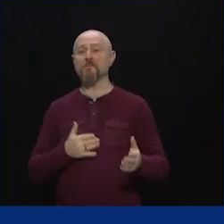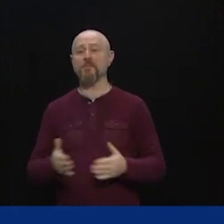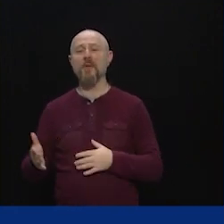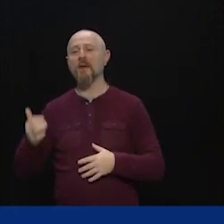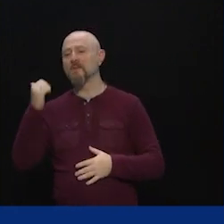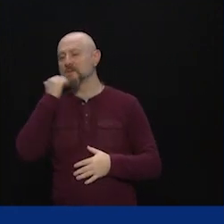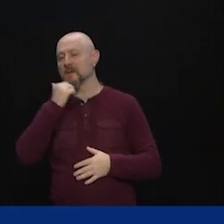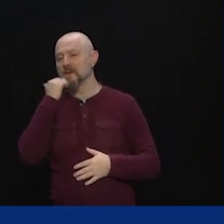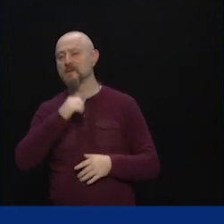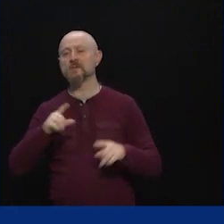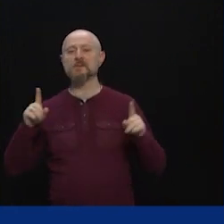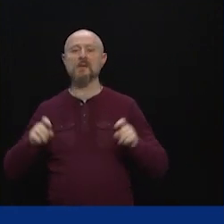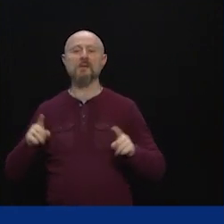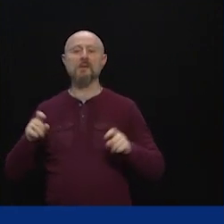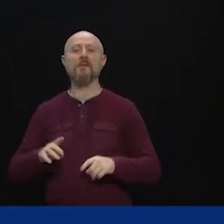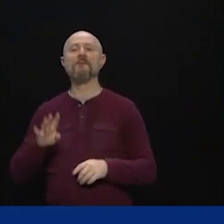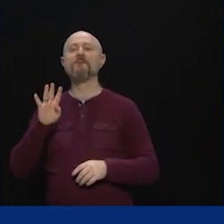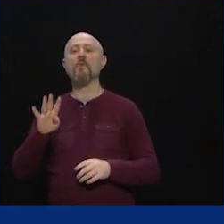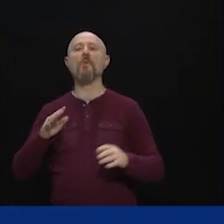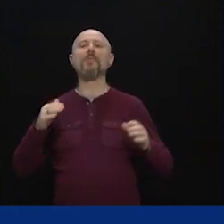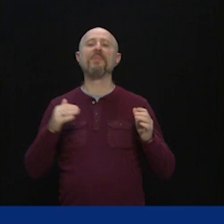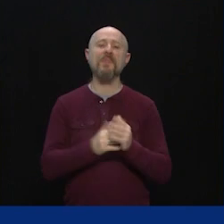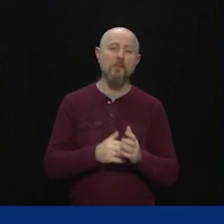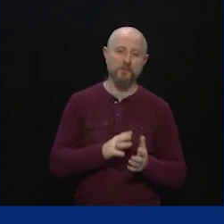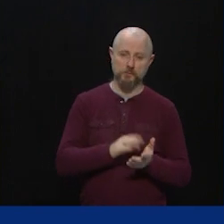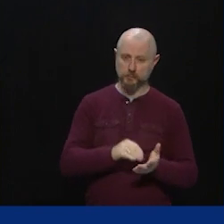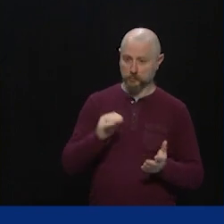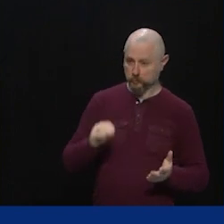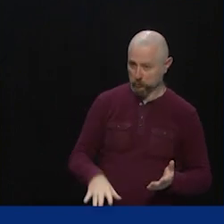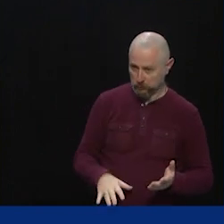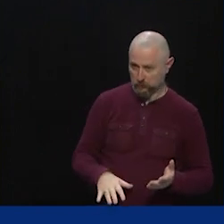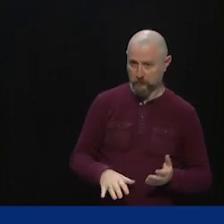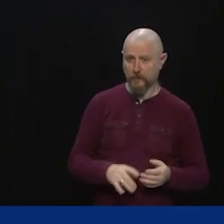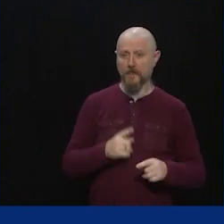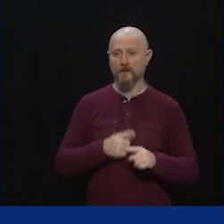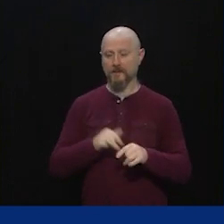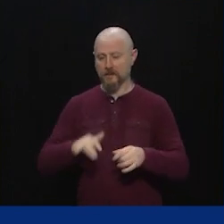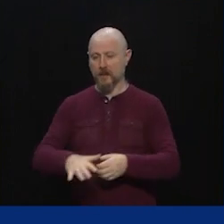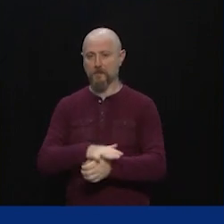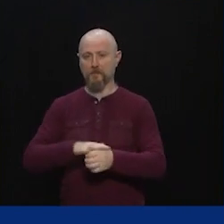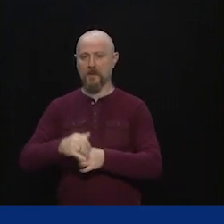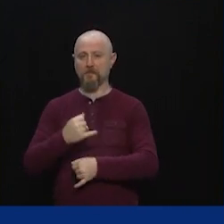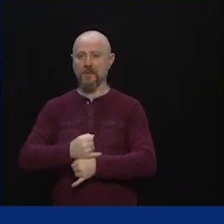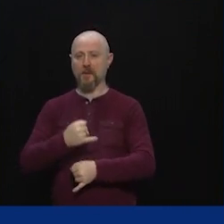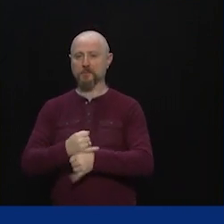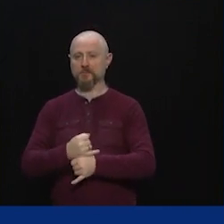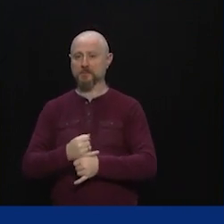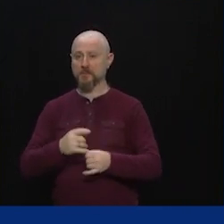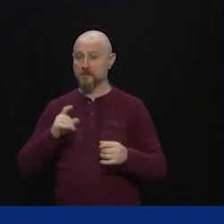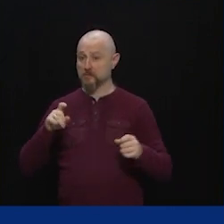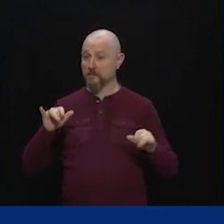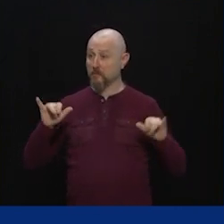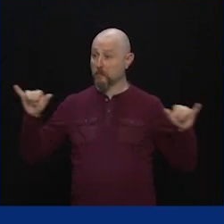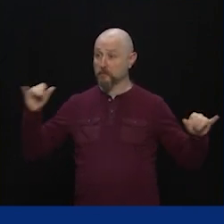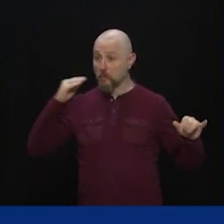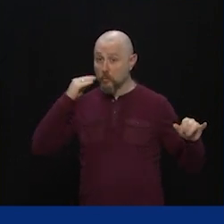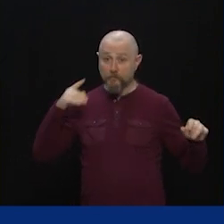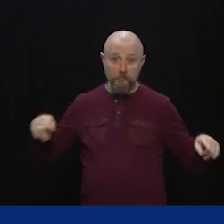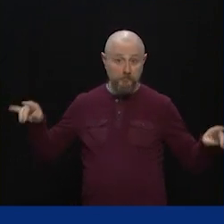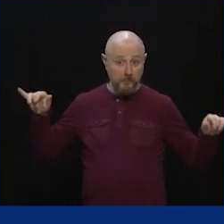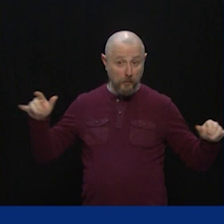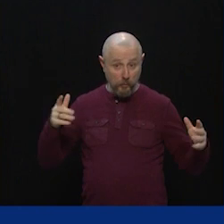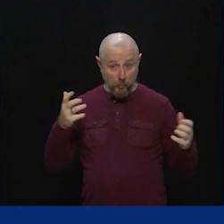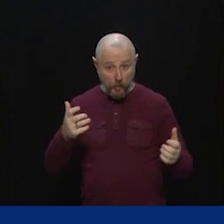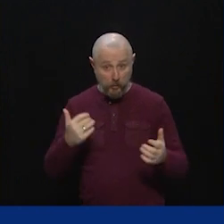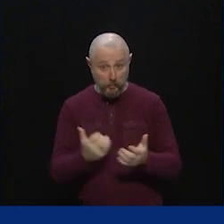campus. Those students are not here. They're not coming back for a little while. Do you want to use our facilities? And the answer was, heck yes, heck